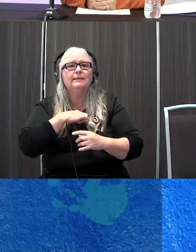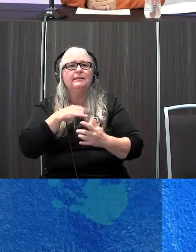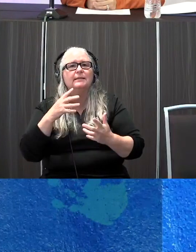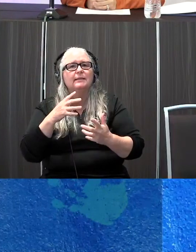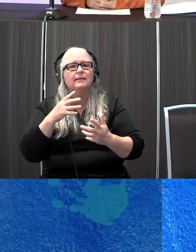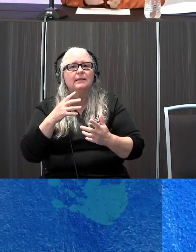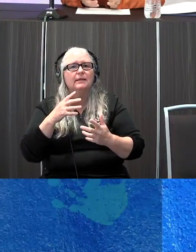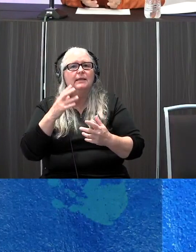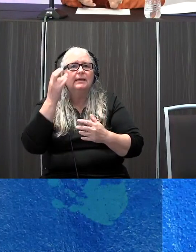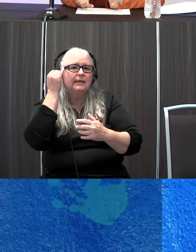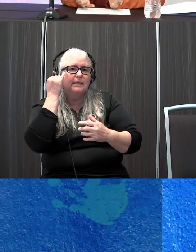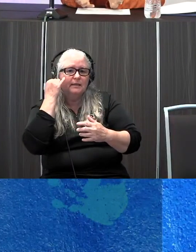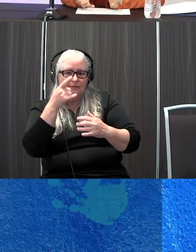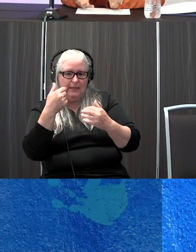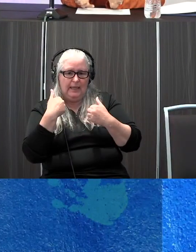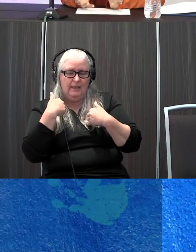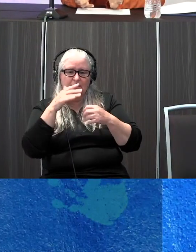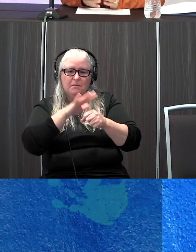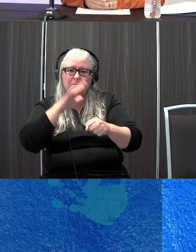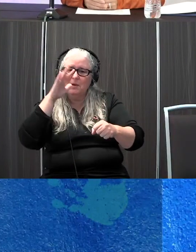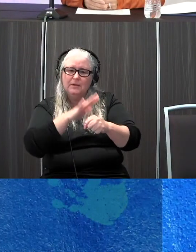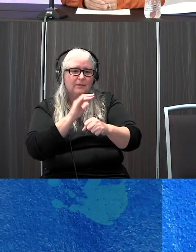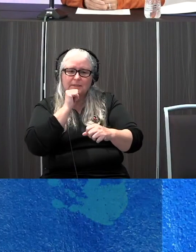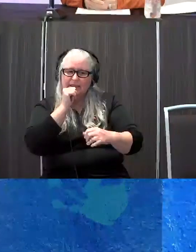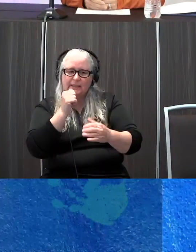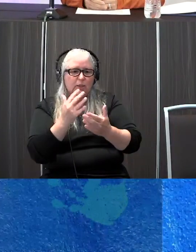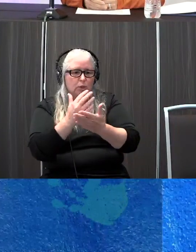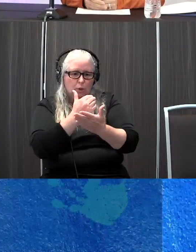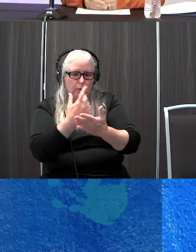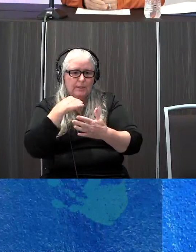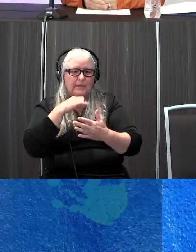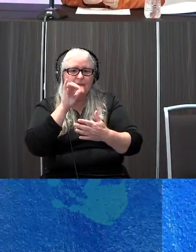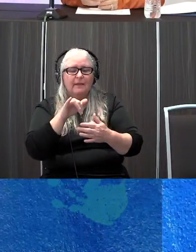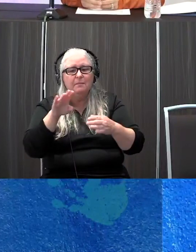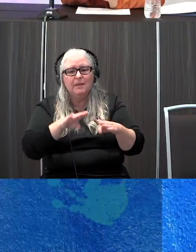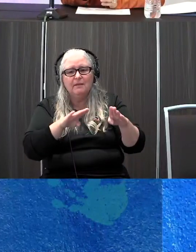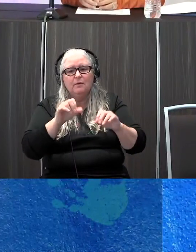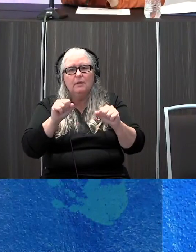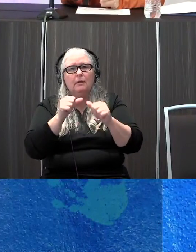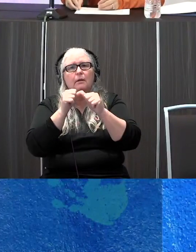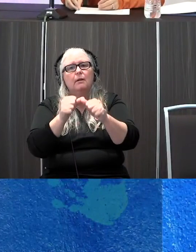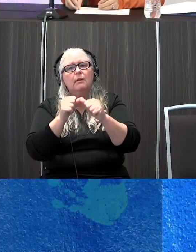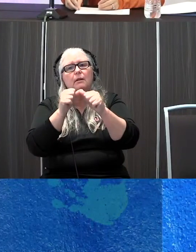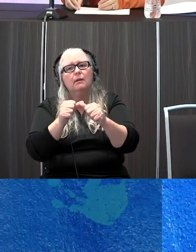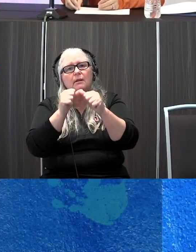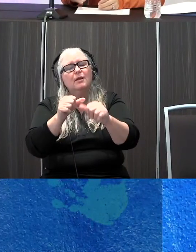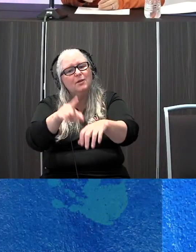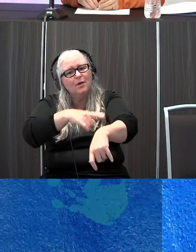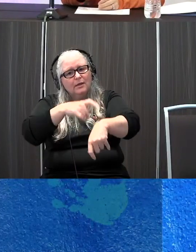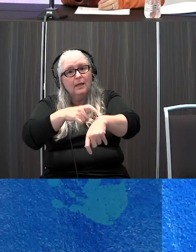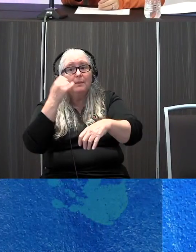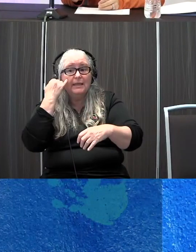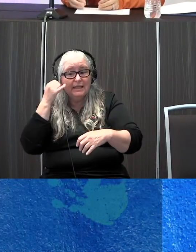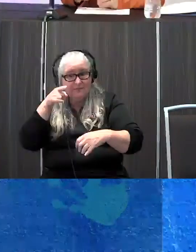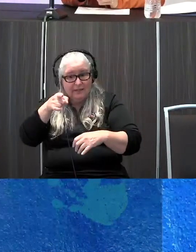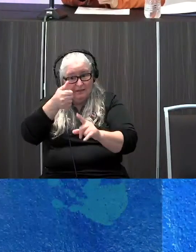that if he has a meltdown and he didn't earn it, we found that the behavior could go on forever and ever. So now if he changes his behavior, he